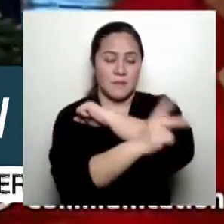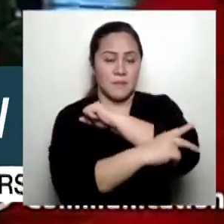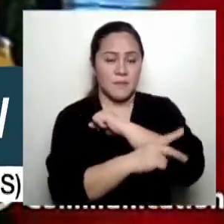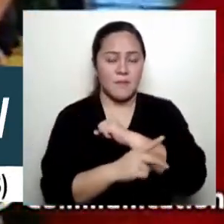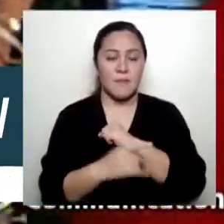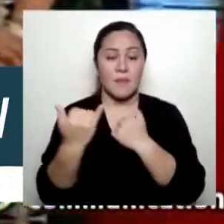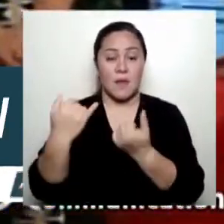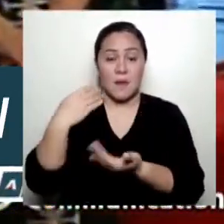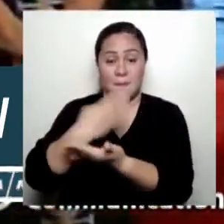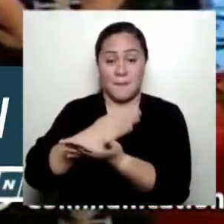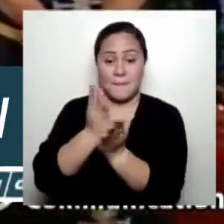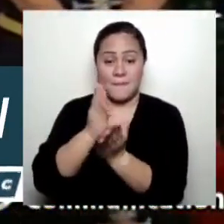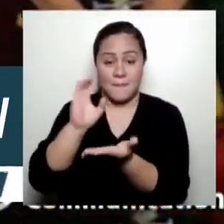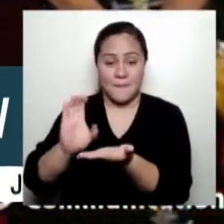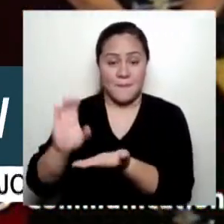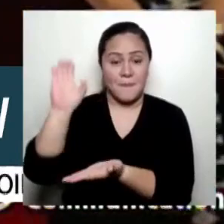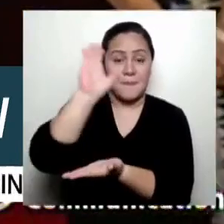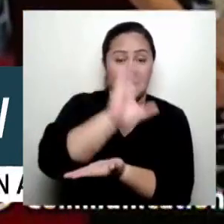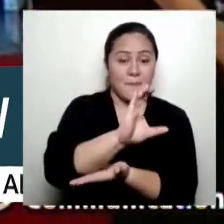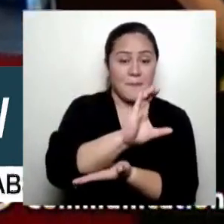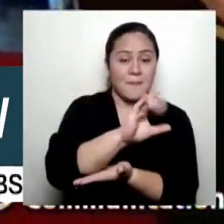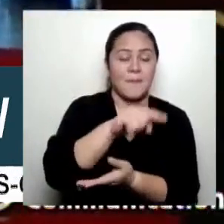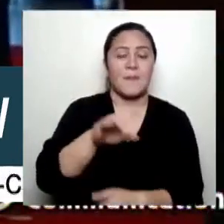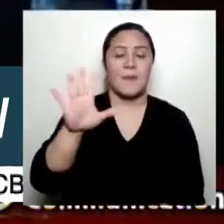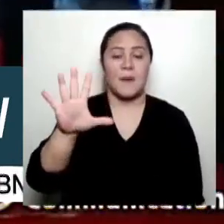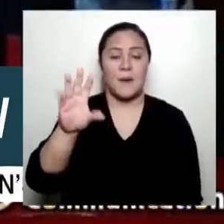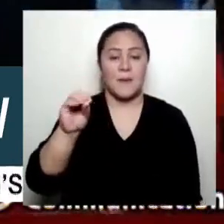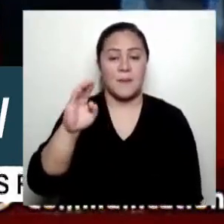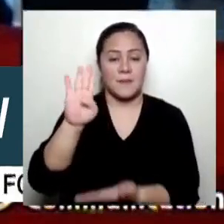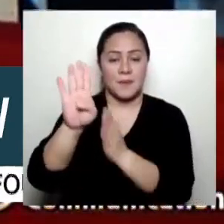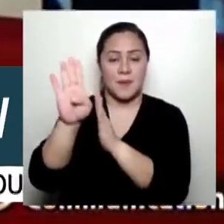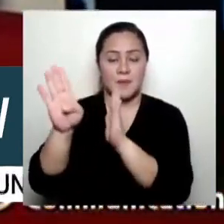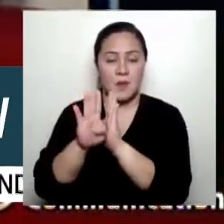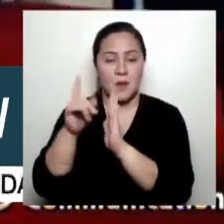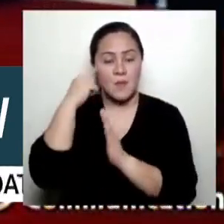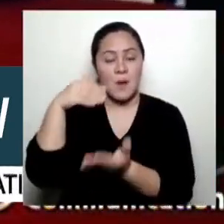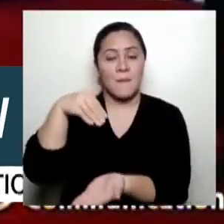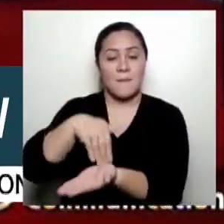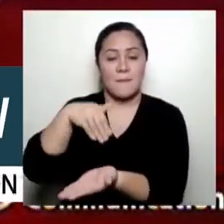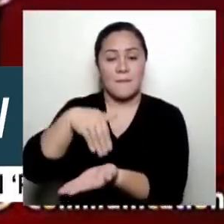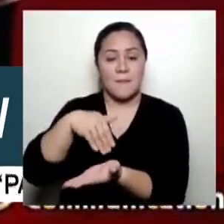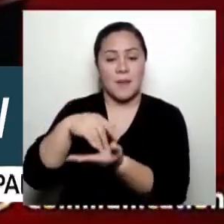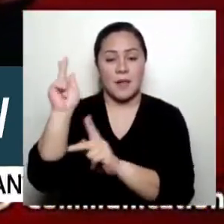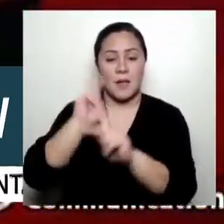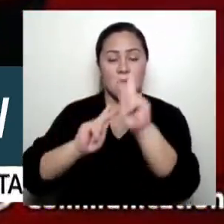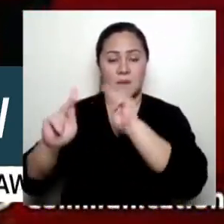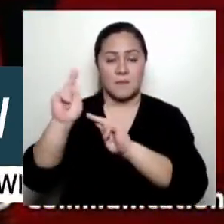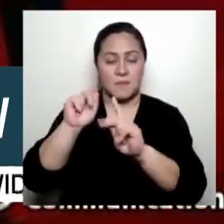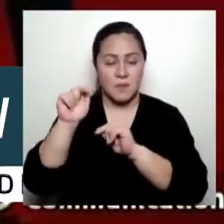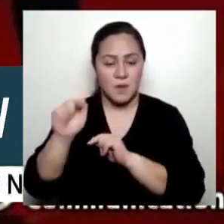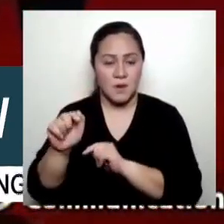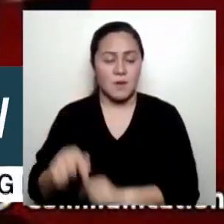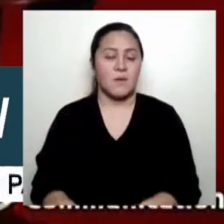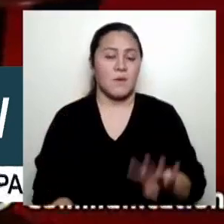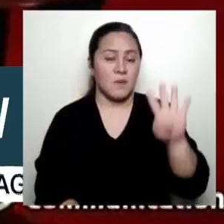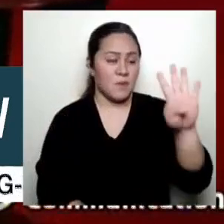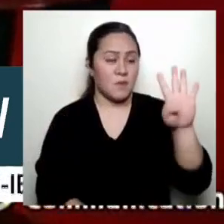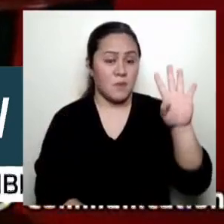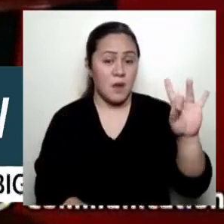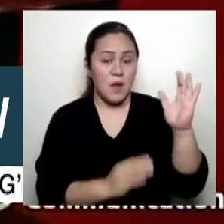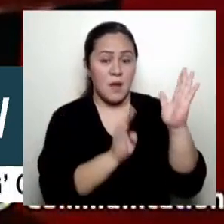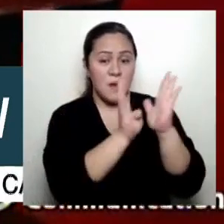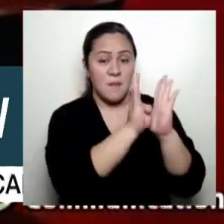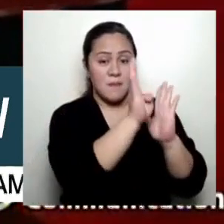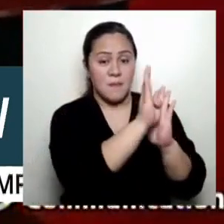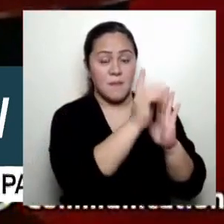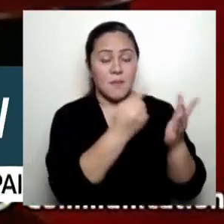are 50 billion pesos for the special risk allowance for medical frontliners and almost 48 billion pesos for the procurement